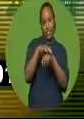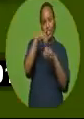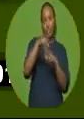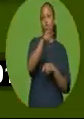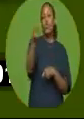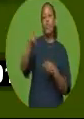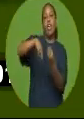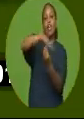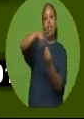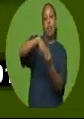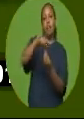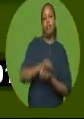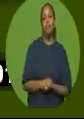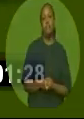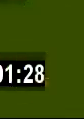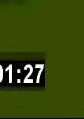area.